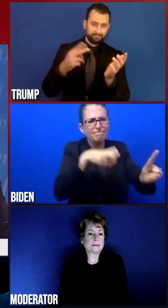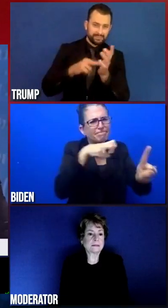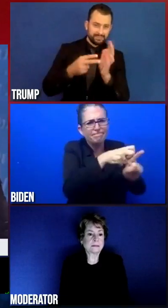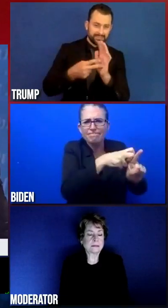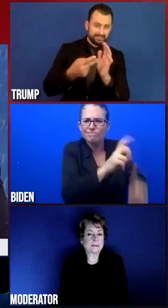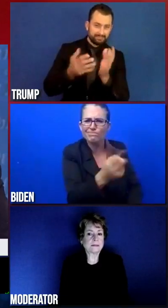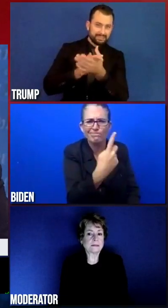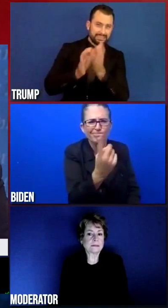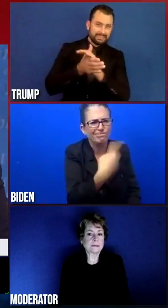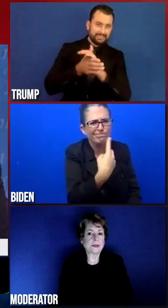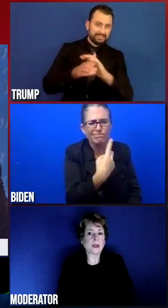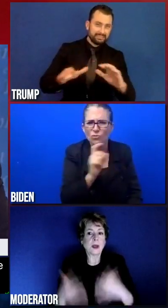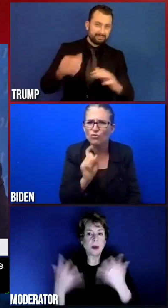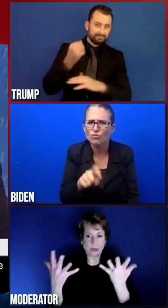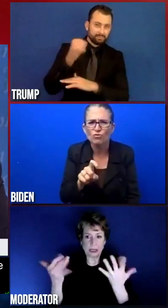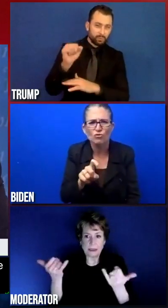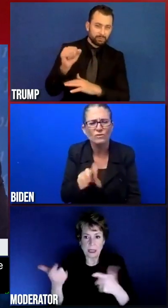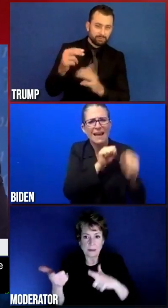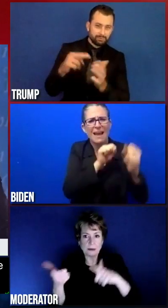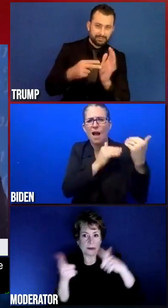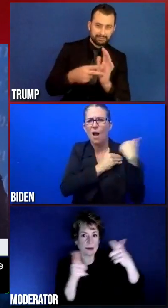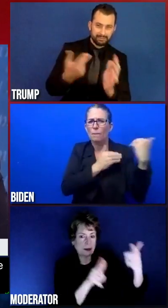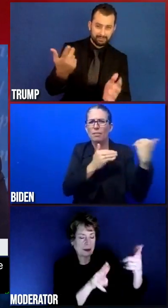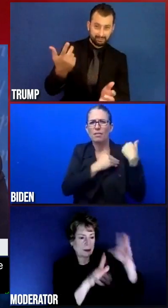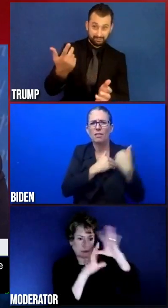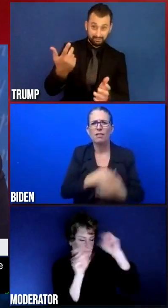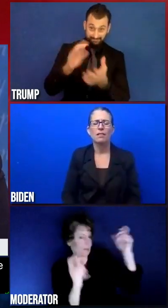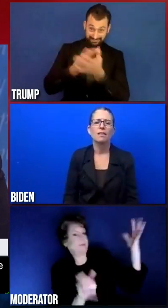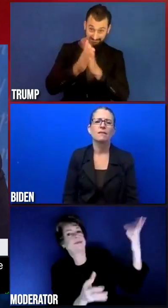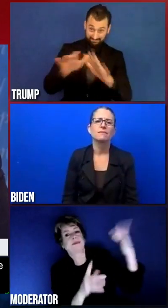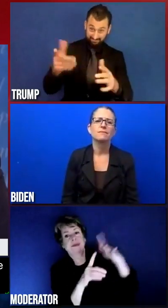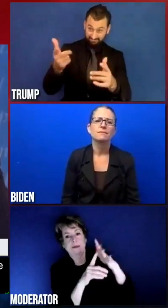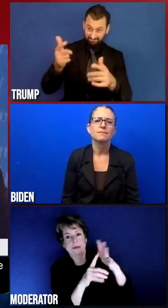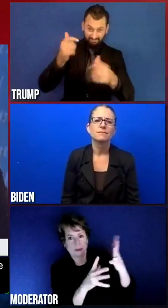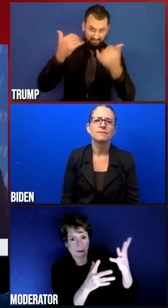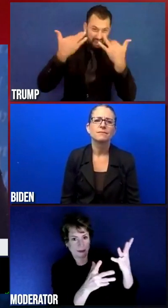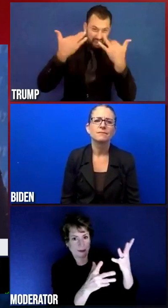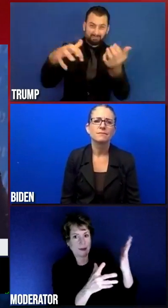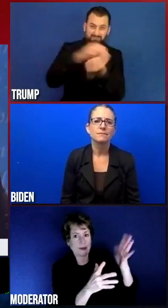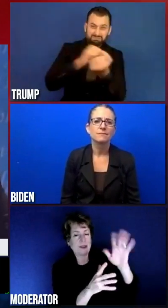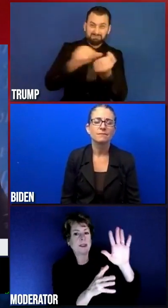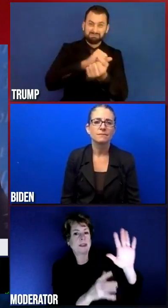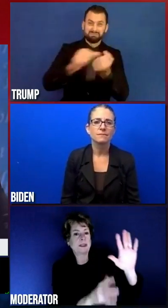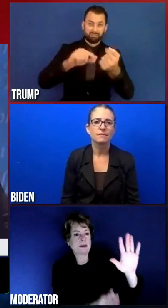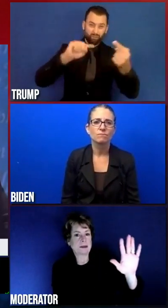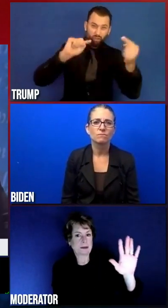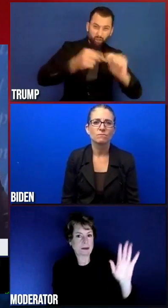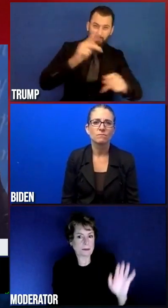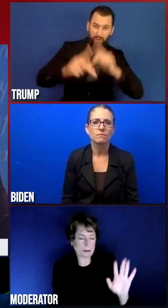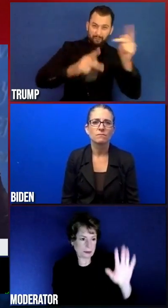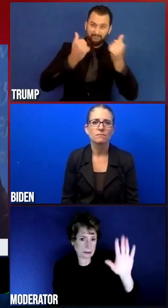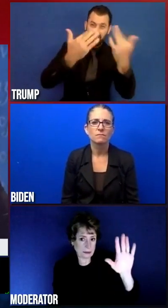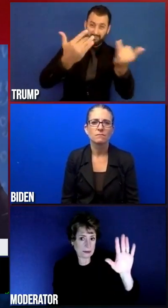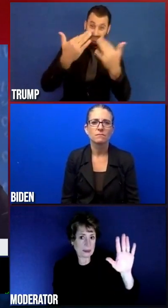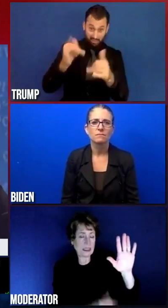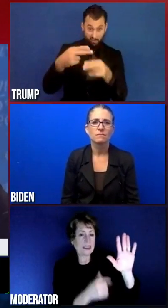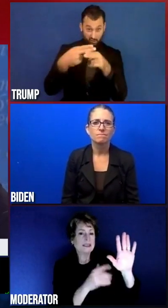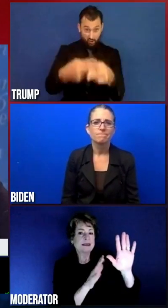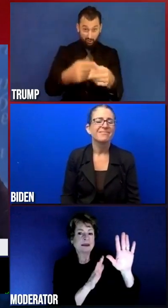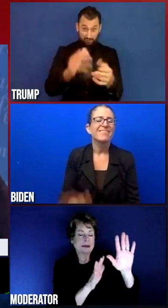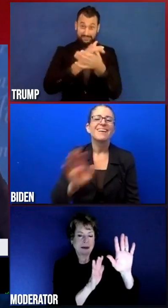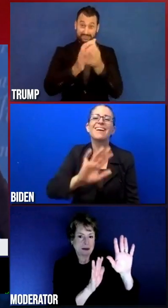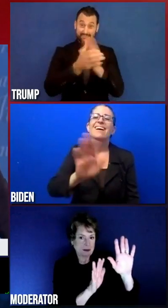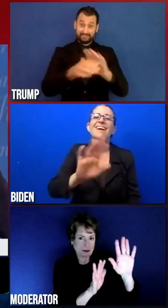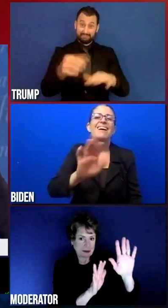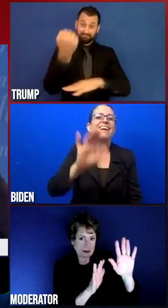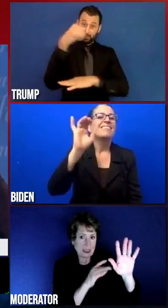and burn down your stores and kill people all over the place, that and you is say not peaceful protest? President Trump, No, it's I'm not not, but asking- you say it is. President Trump, I'd like to continue with the